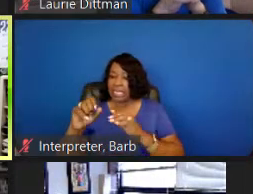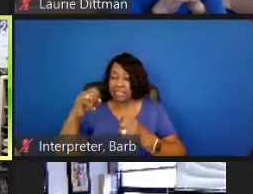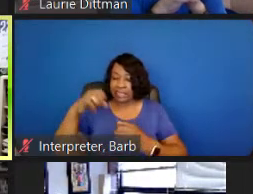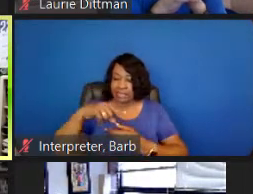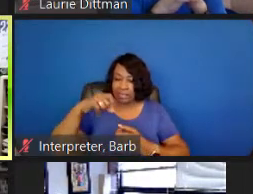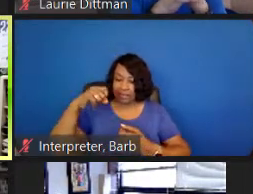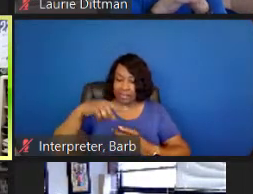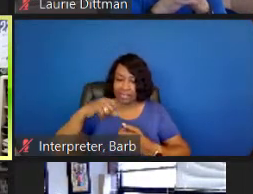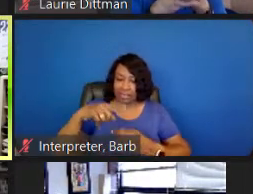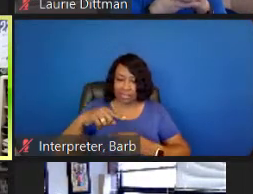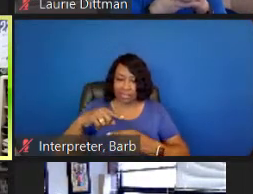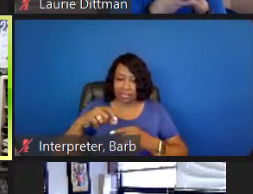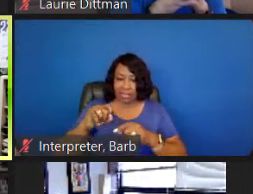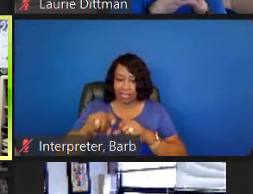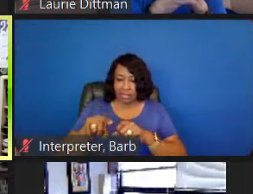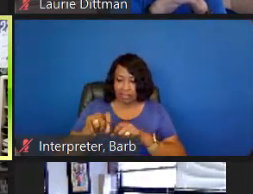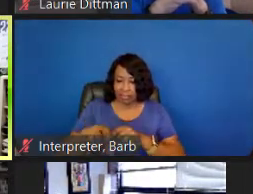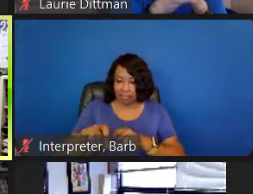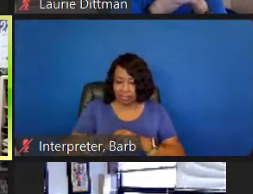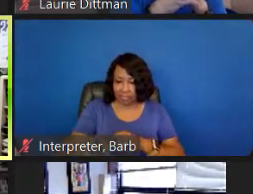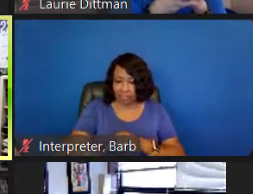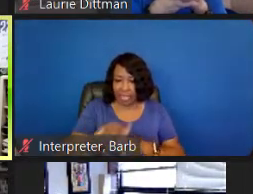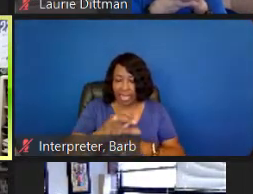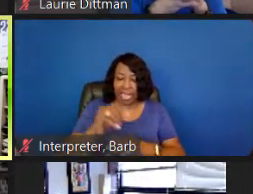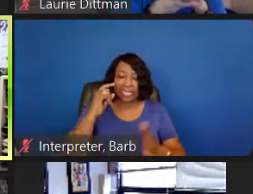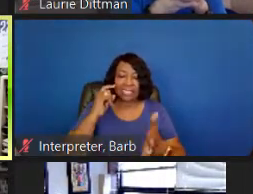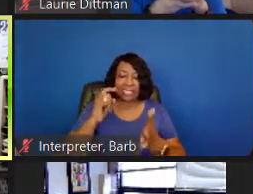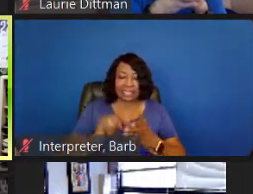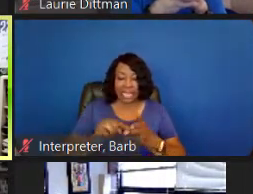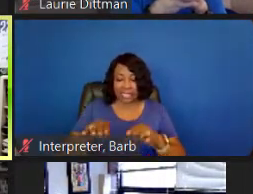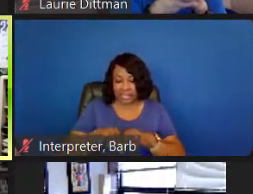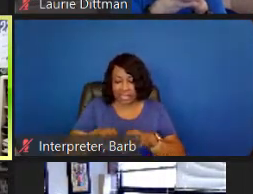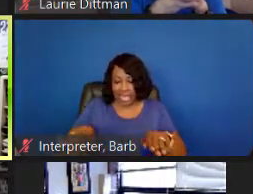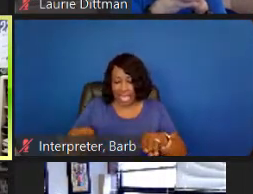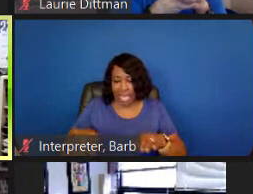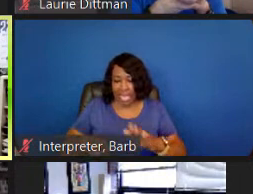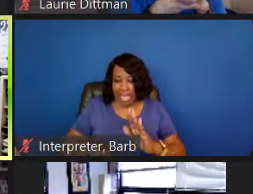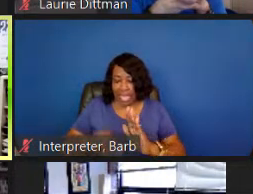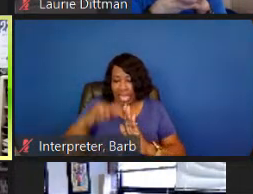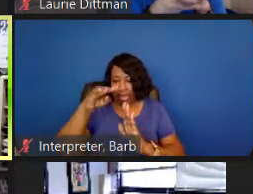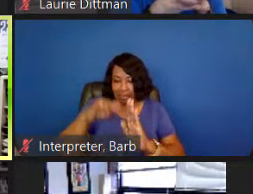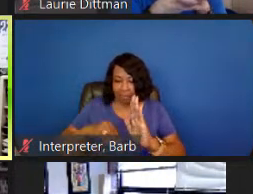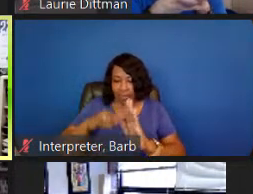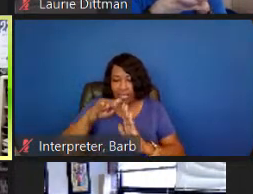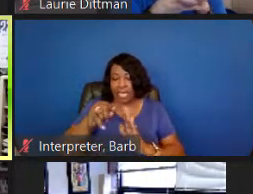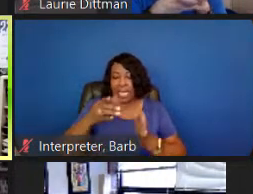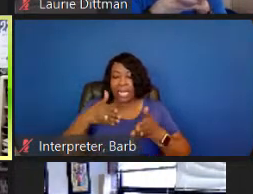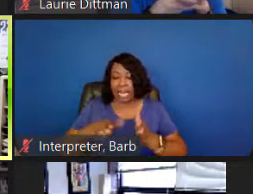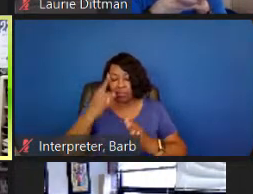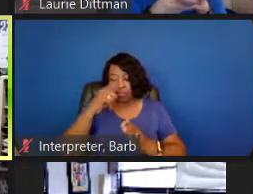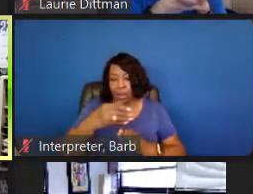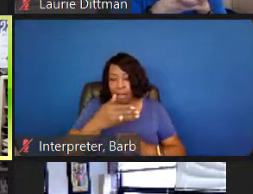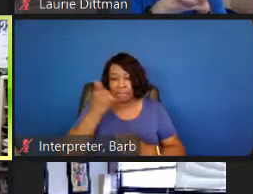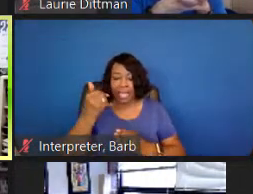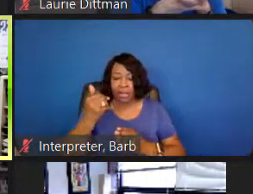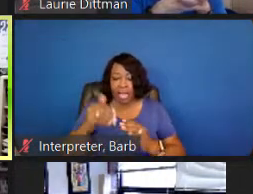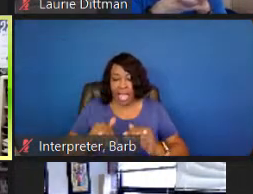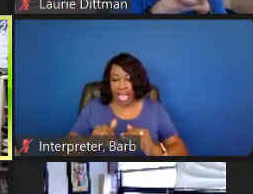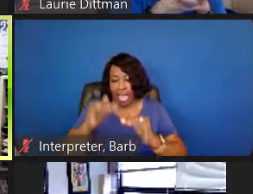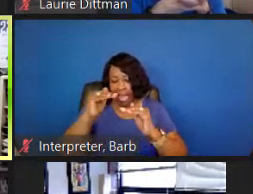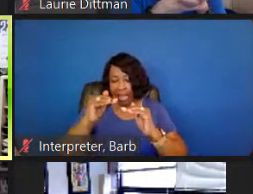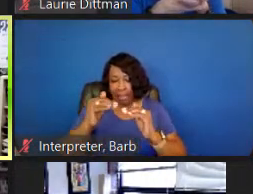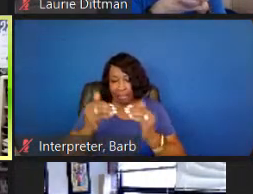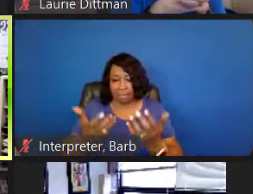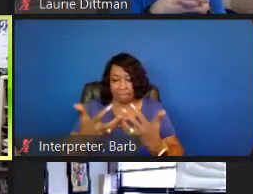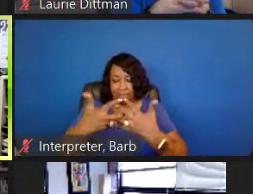towards the platform, and it detects the platform height. This sensor allows for better height match of